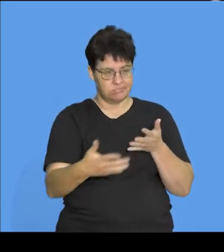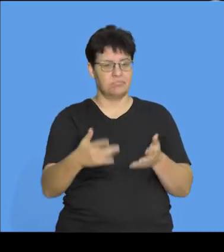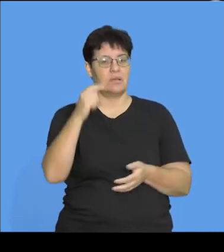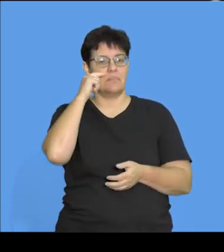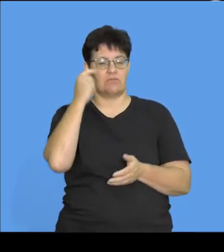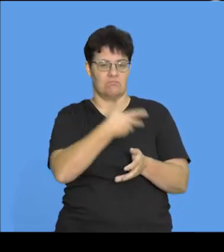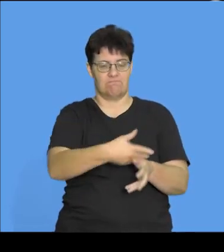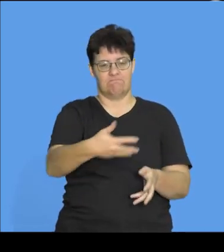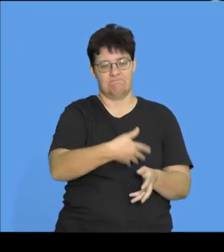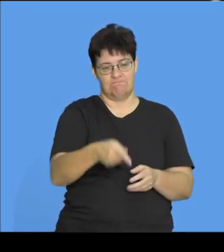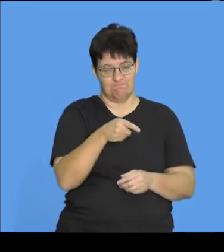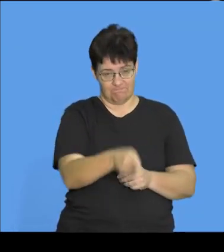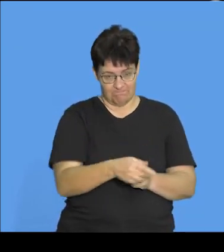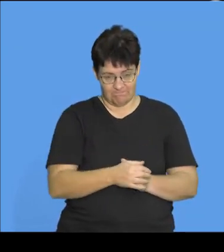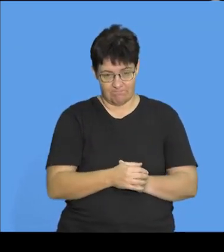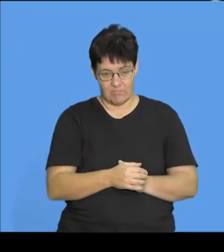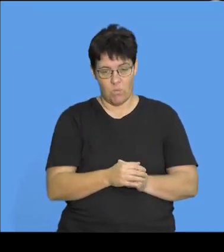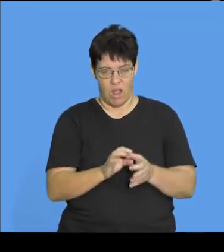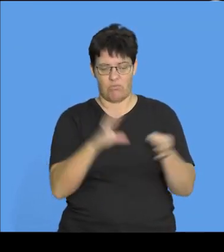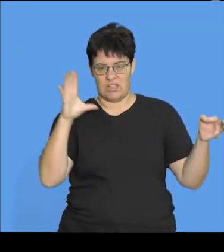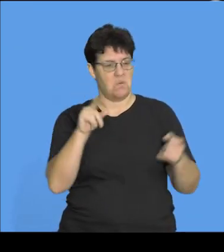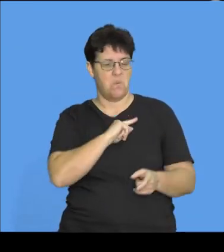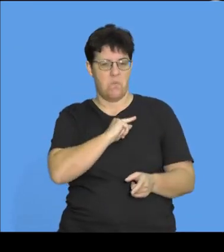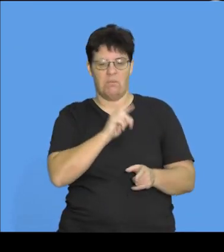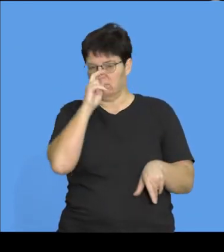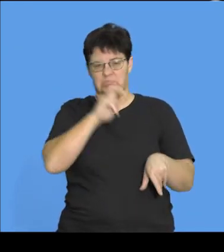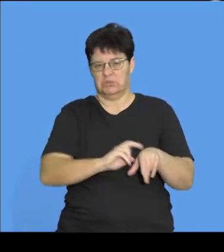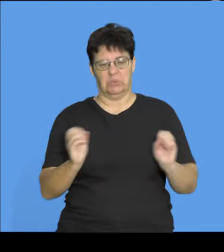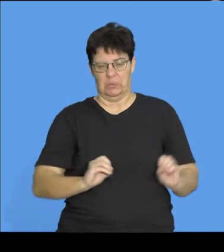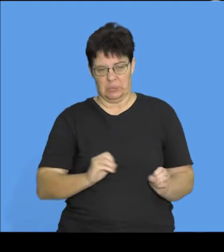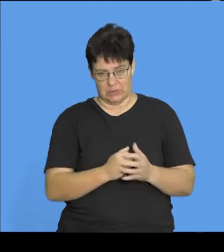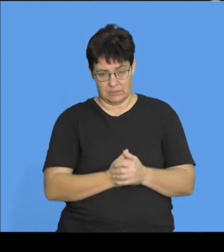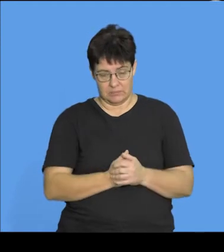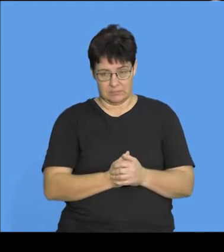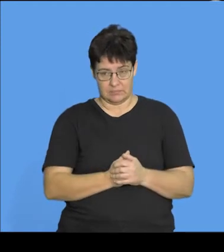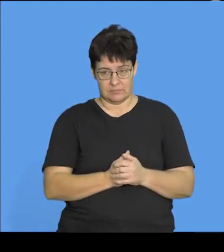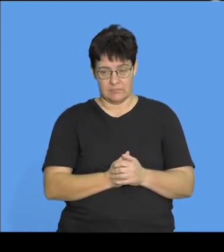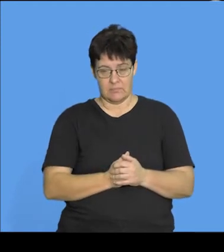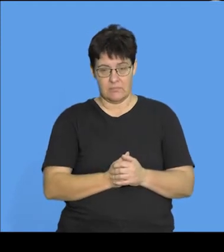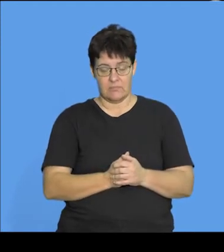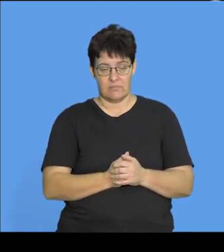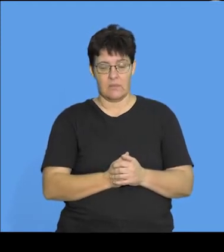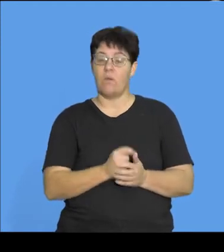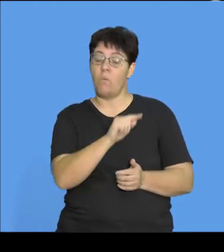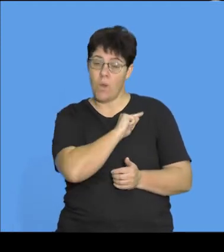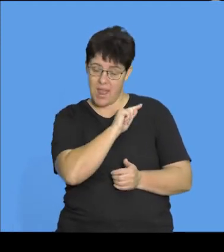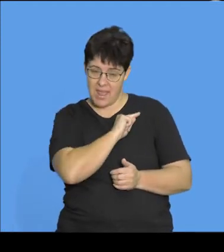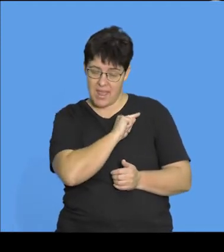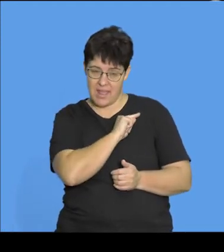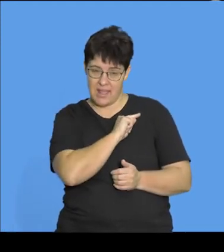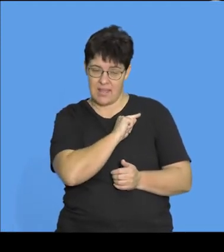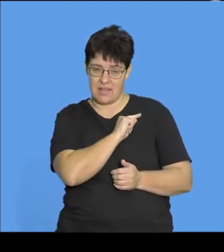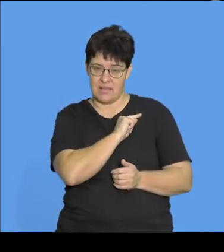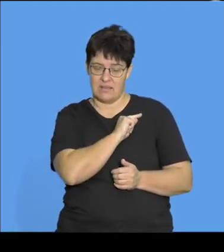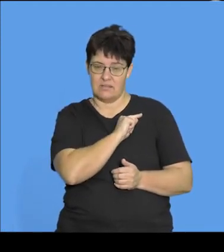the menstrual phase, where the lining of the endometrium is released. And that occurs due to the